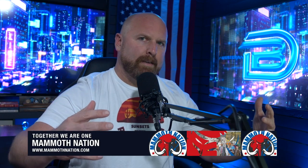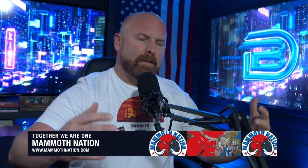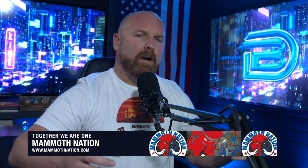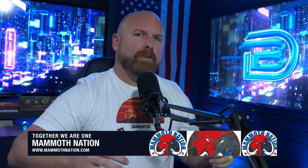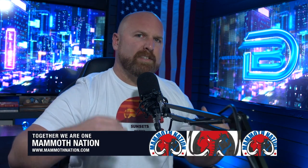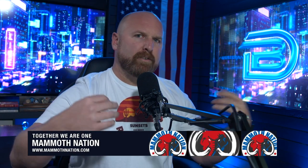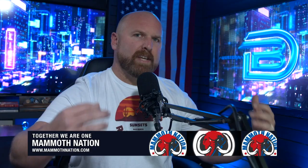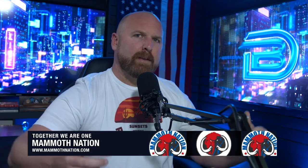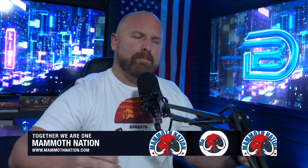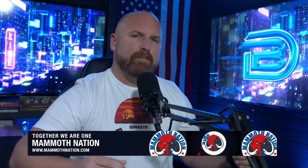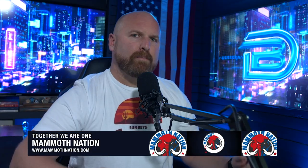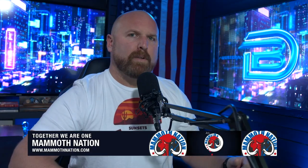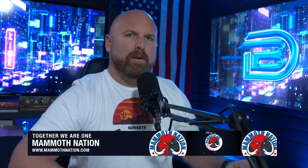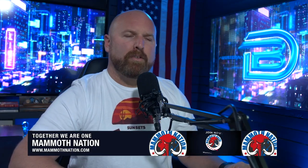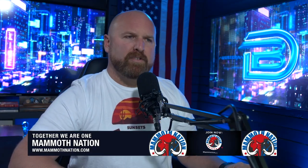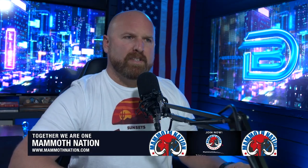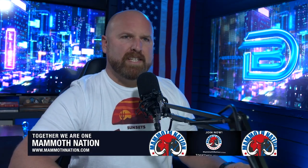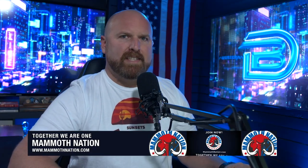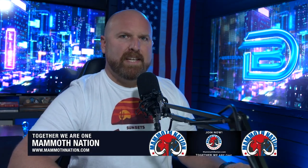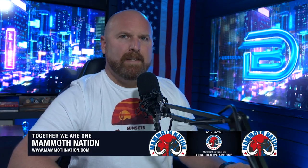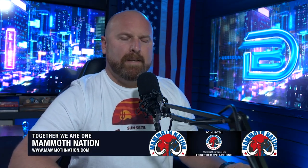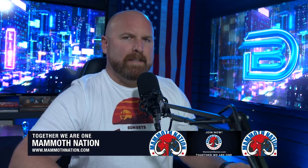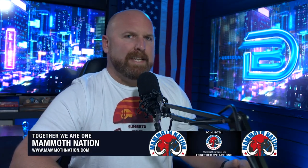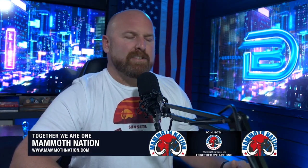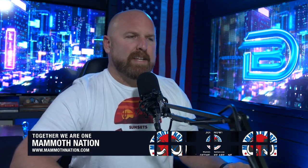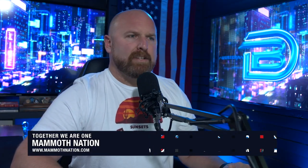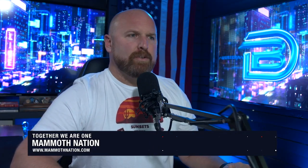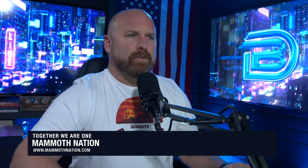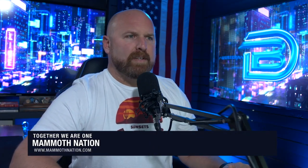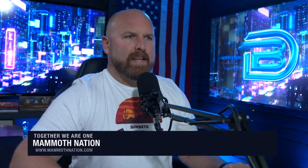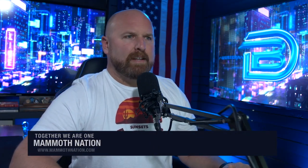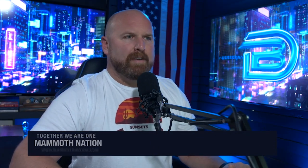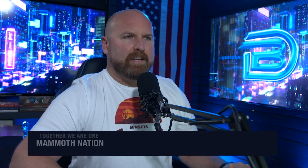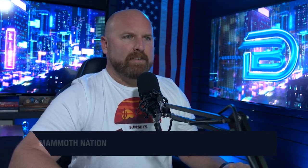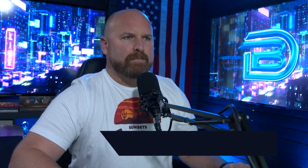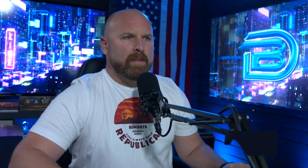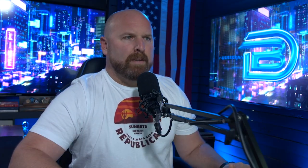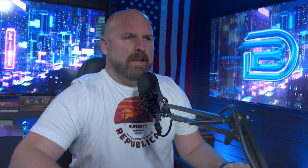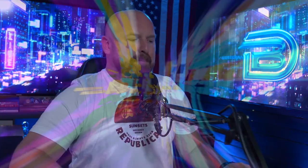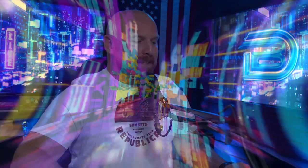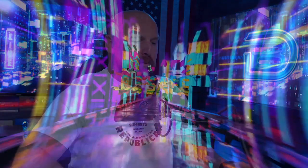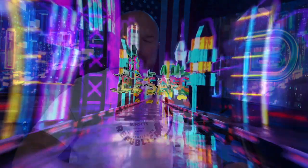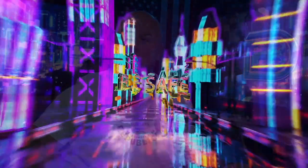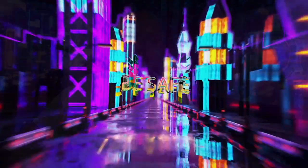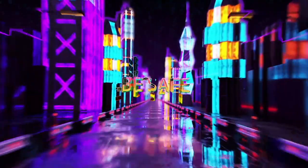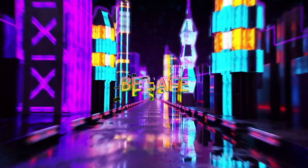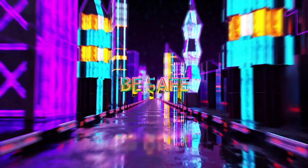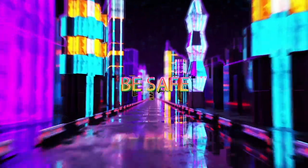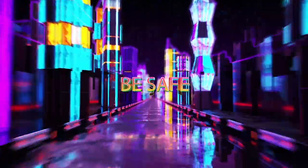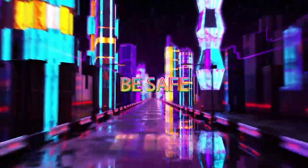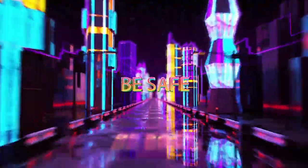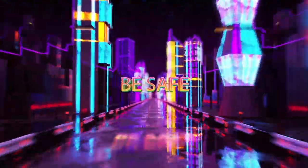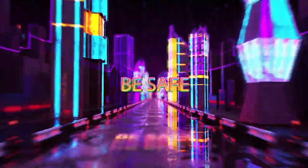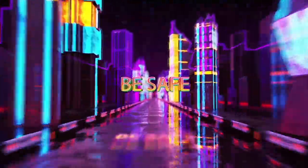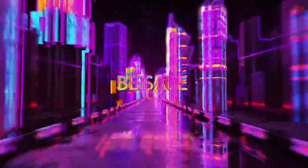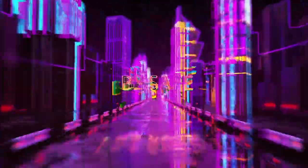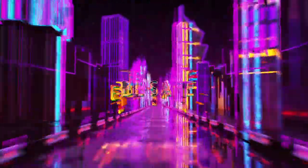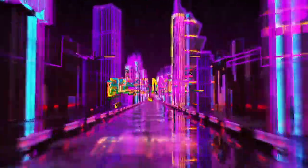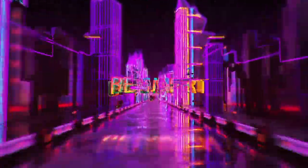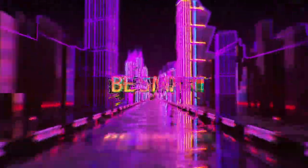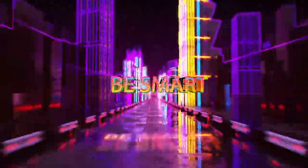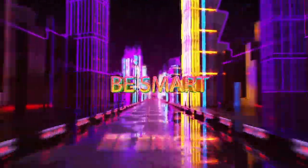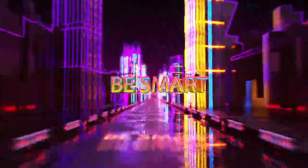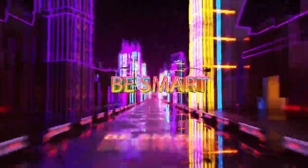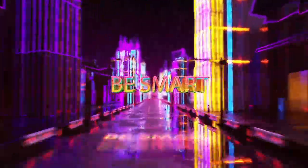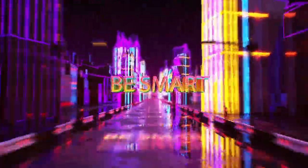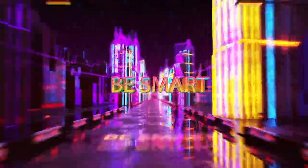take Congress. It'll take, you know, others in D.C. that he just can't do through executive action. By the way...